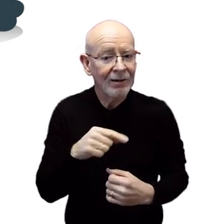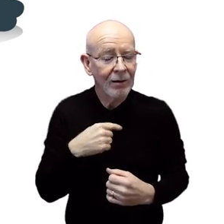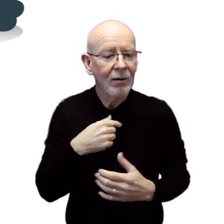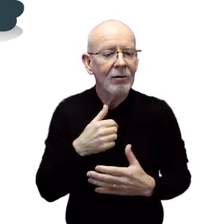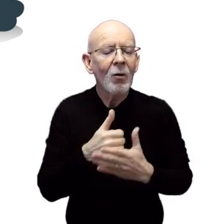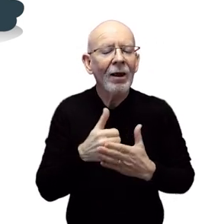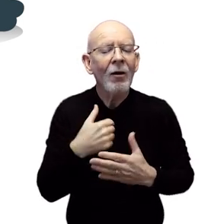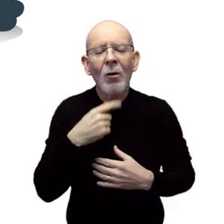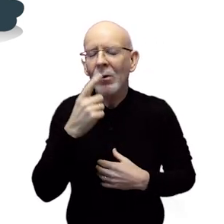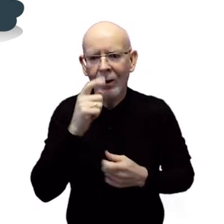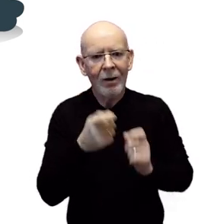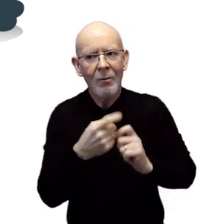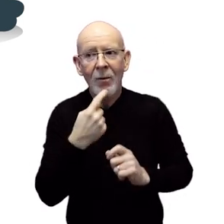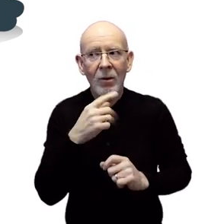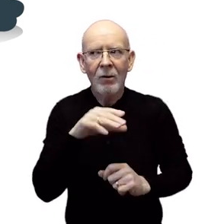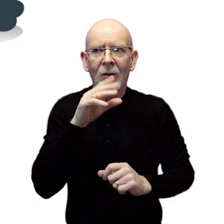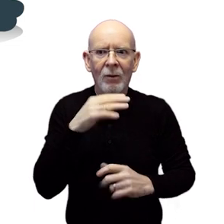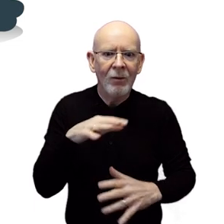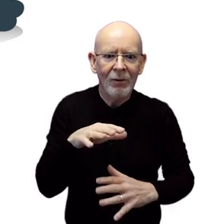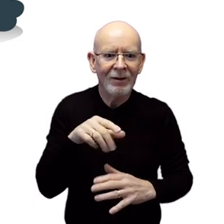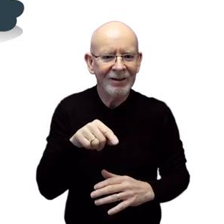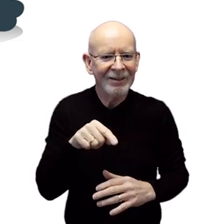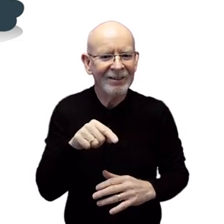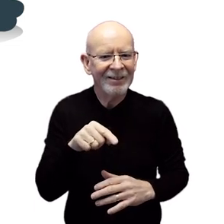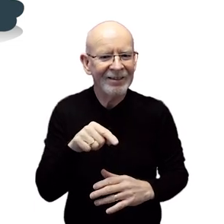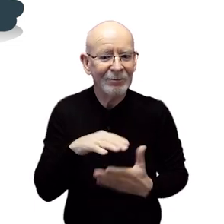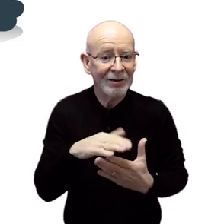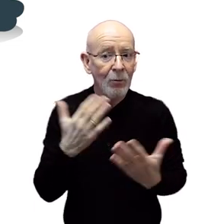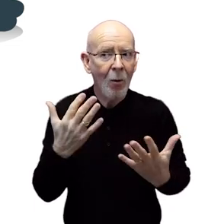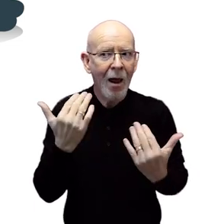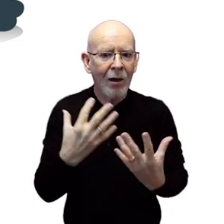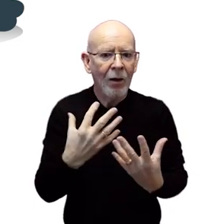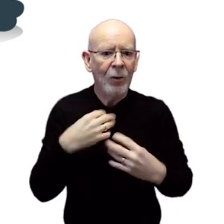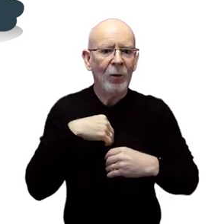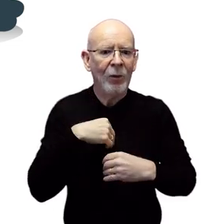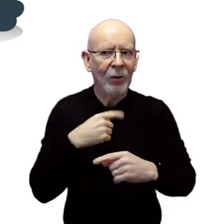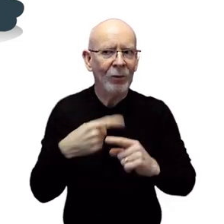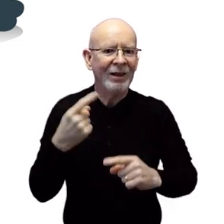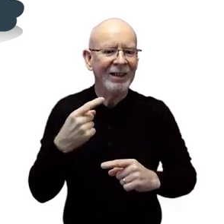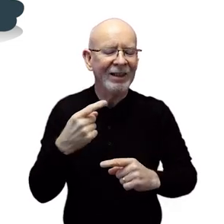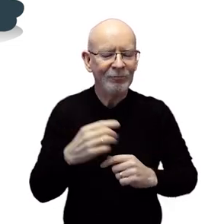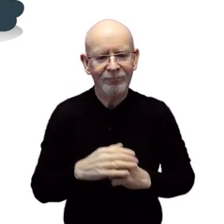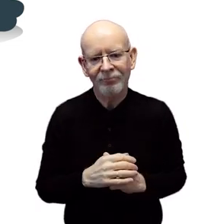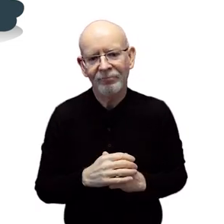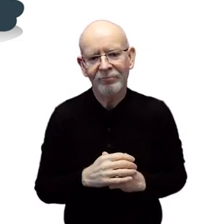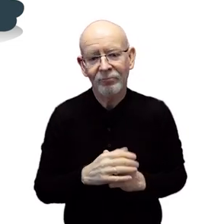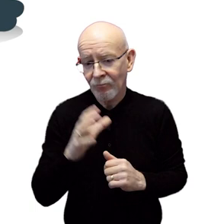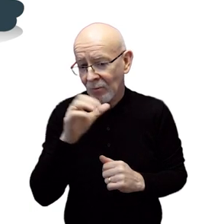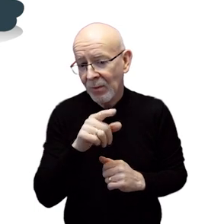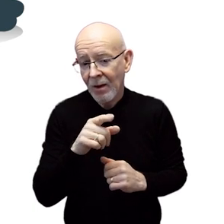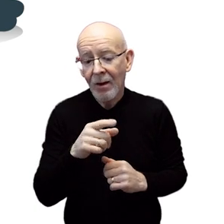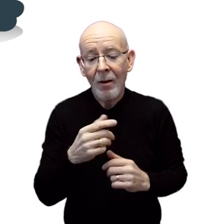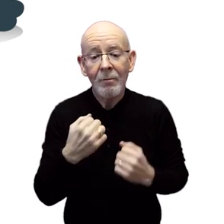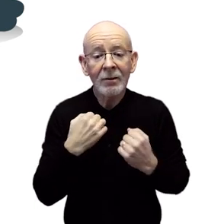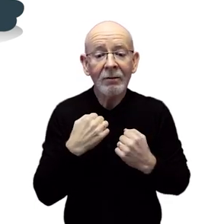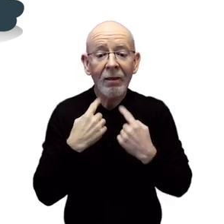time that we switch from nose breathing to mouth breathing to be able to get air into our lungs more quickly. Remember that